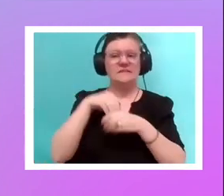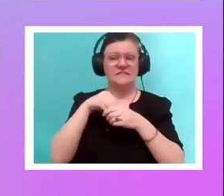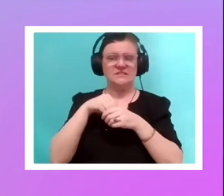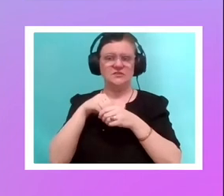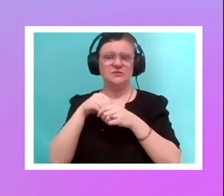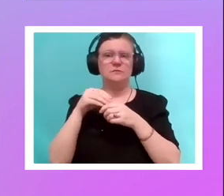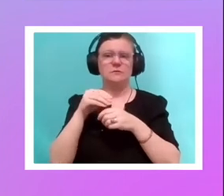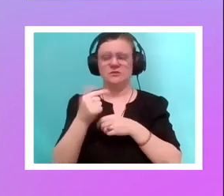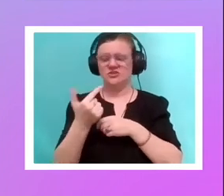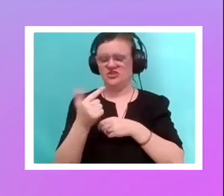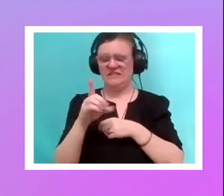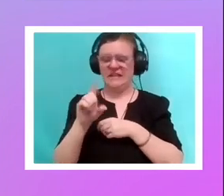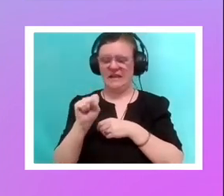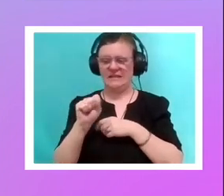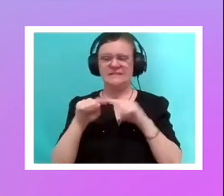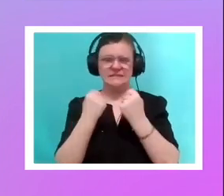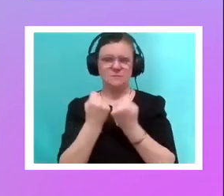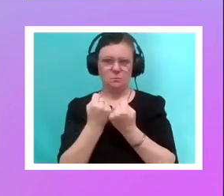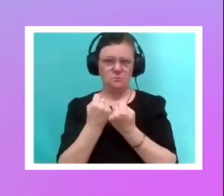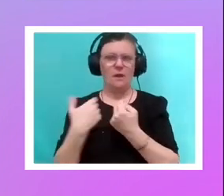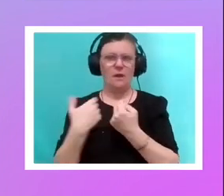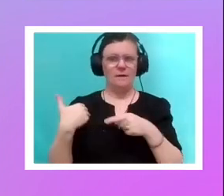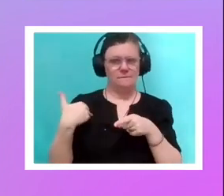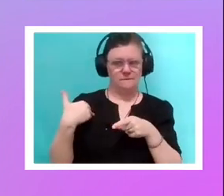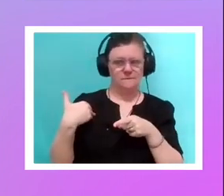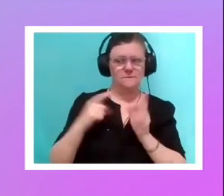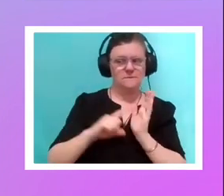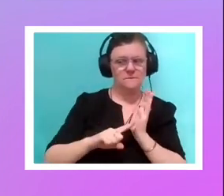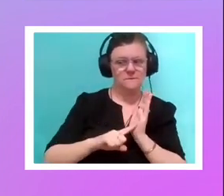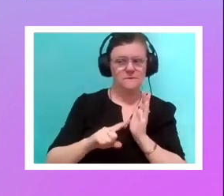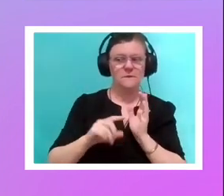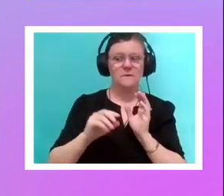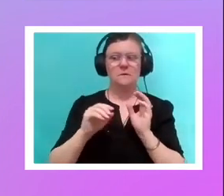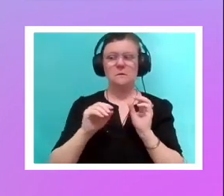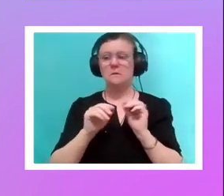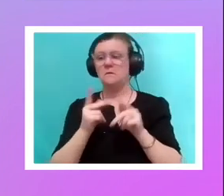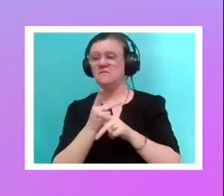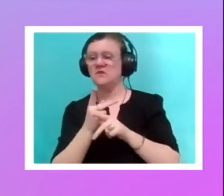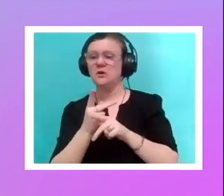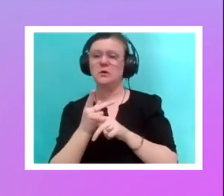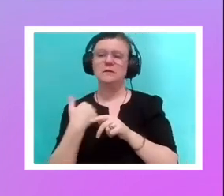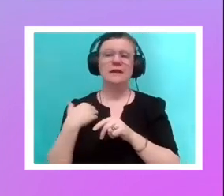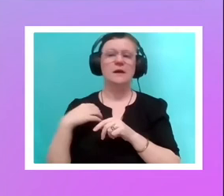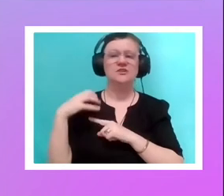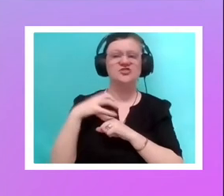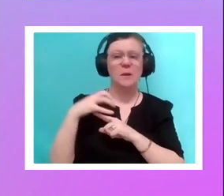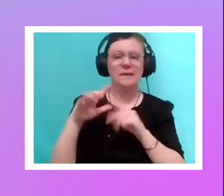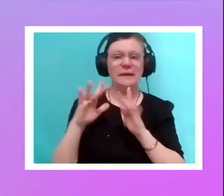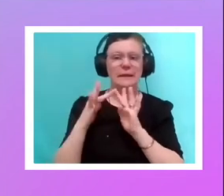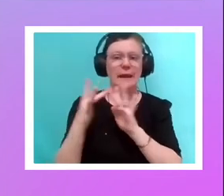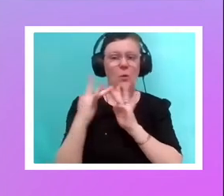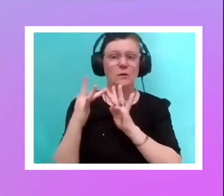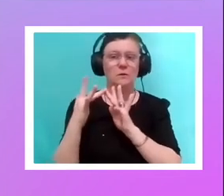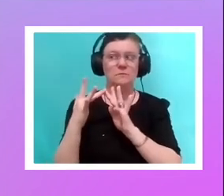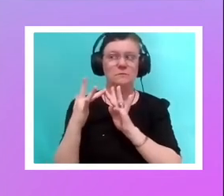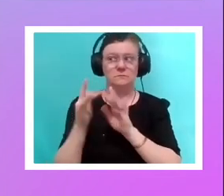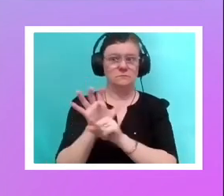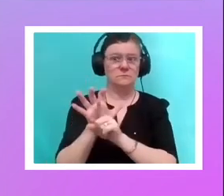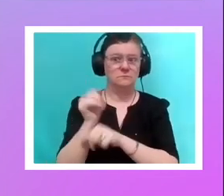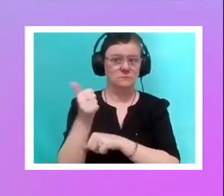at GDS, and we're looking at the moment into accessibility champions type networks, which are really popular and really